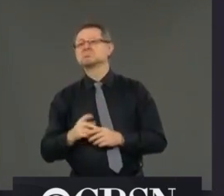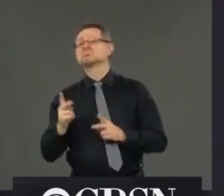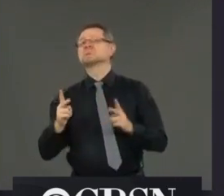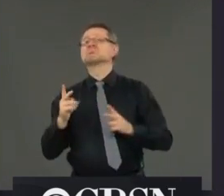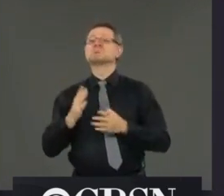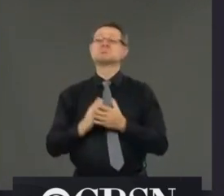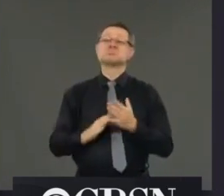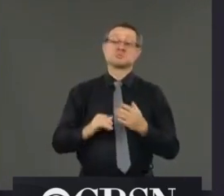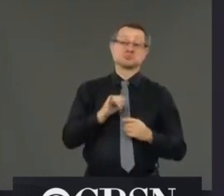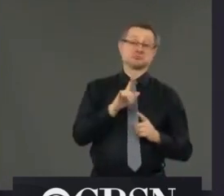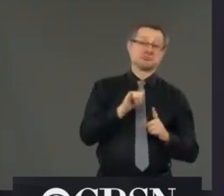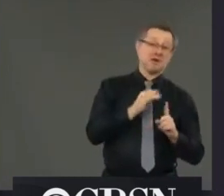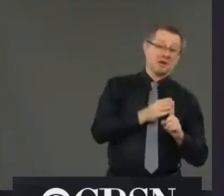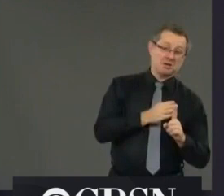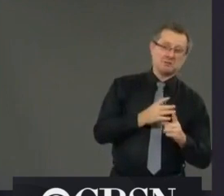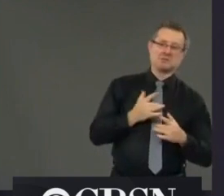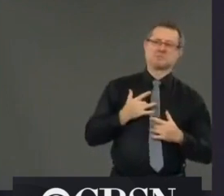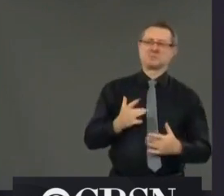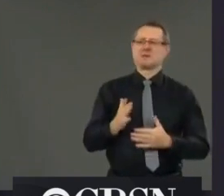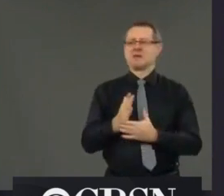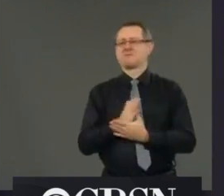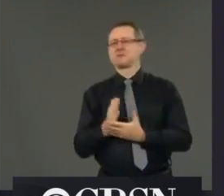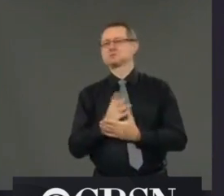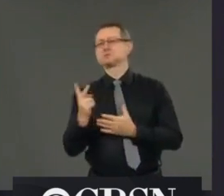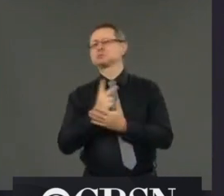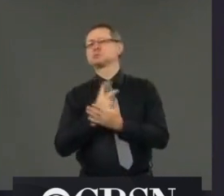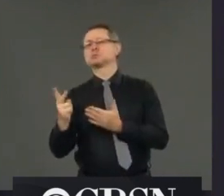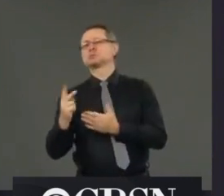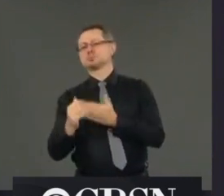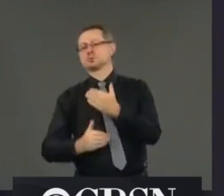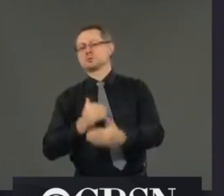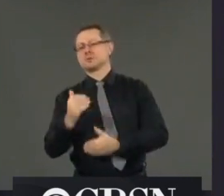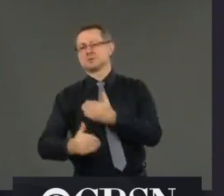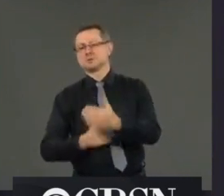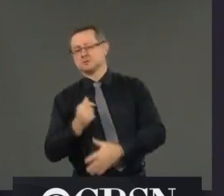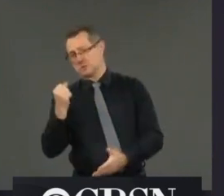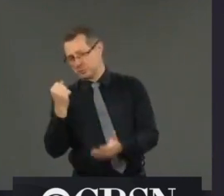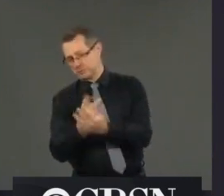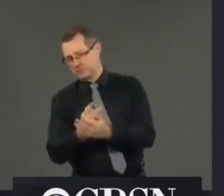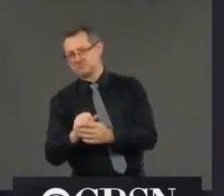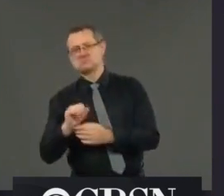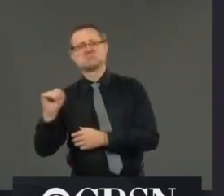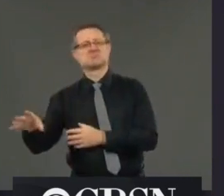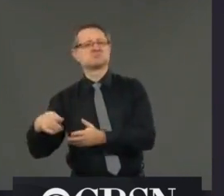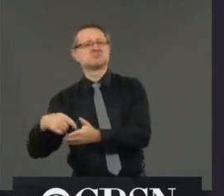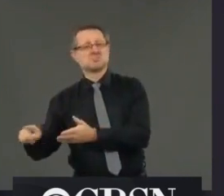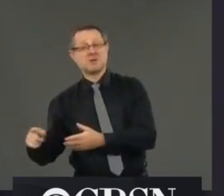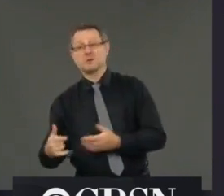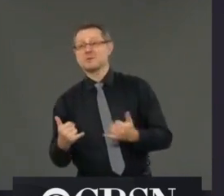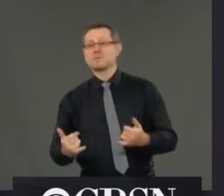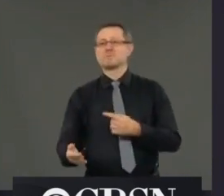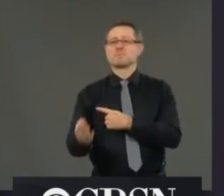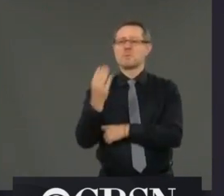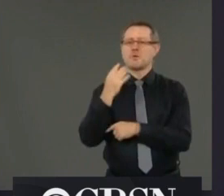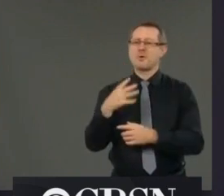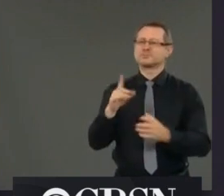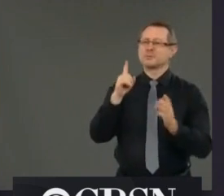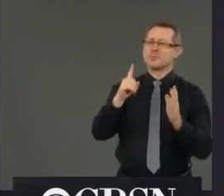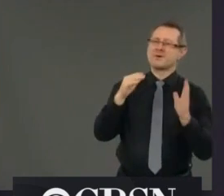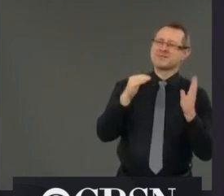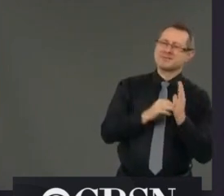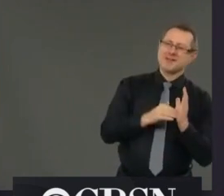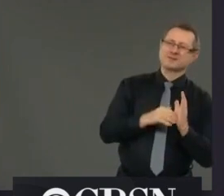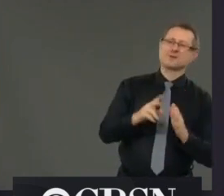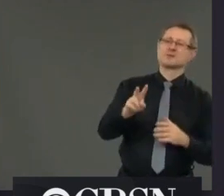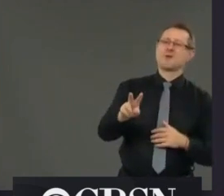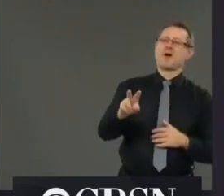to process a claim and get money out the door. So as of this morning, there are 1,259 claims that are 3 weeks